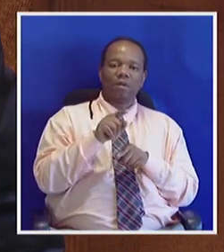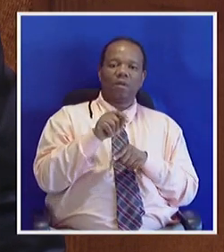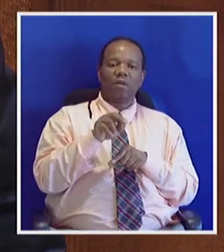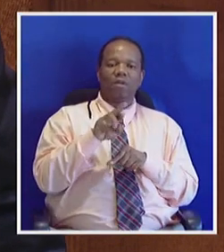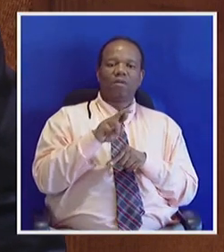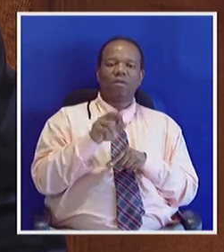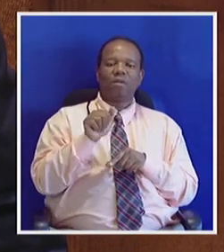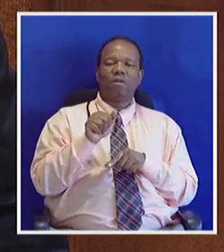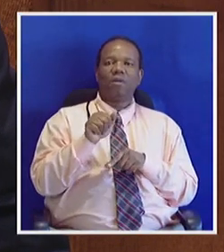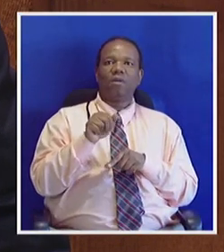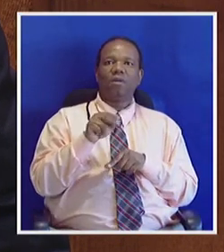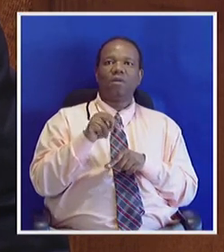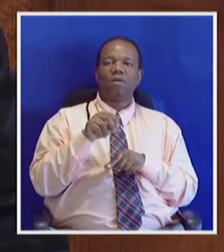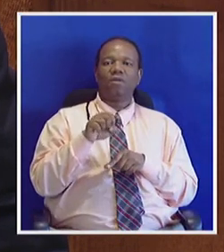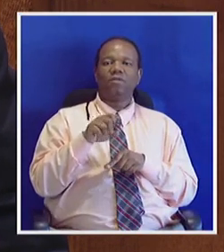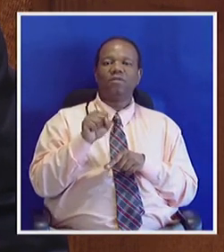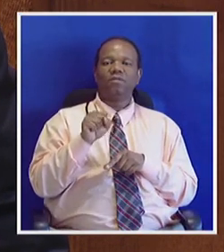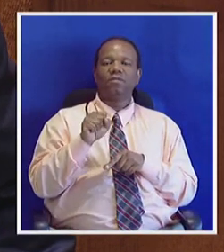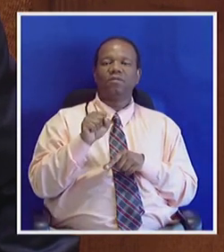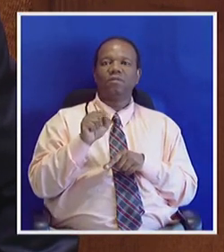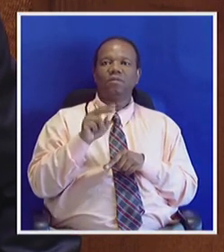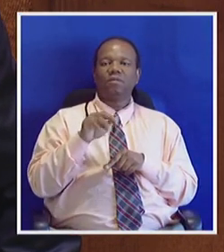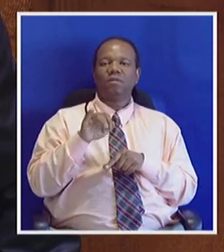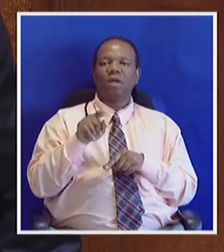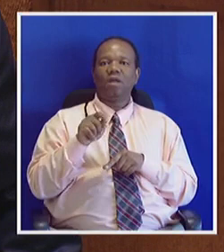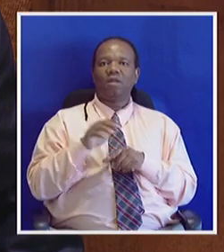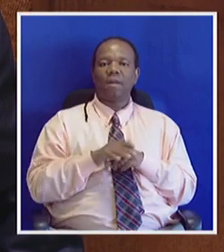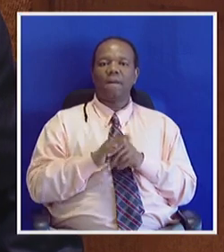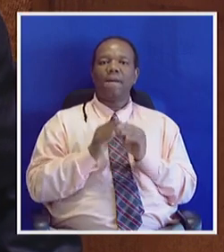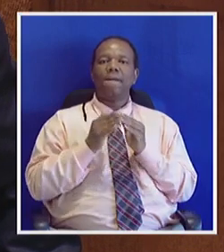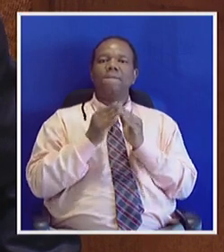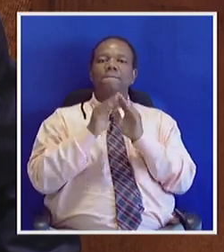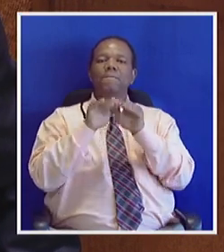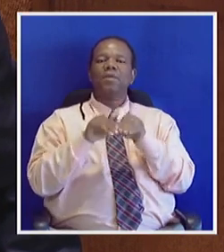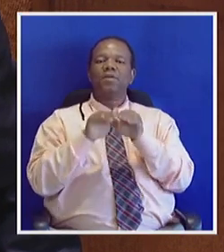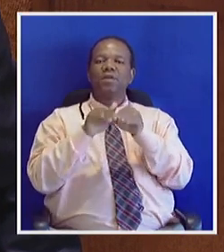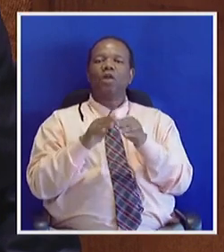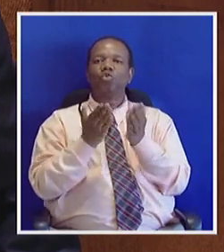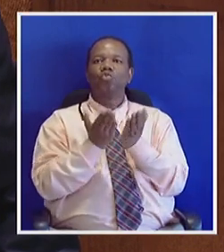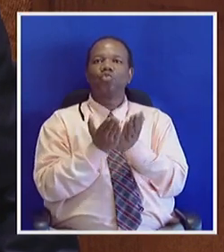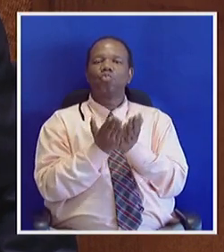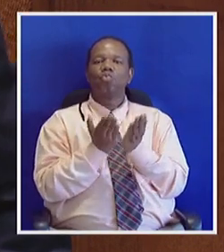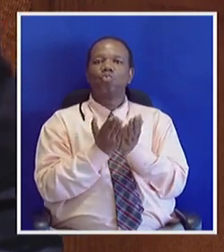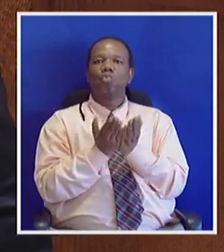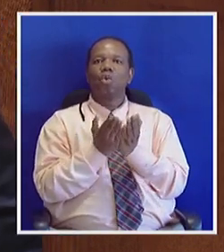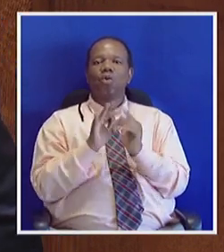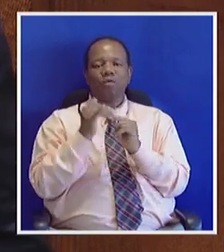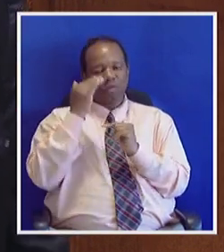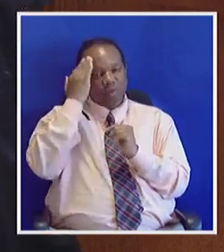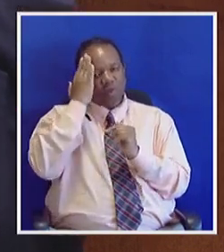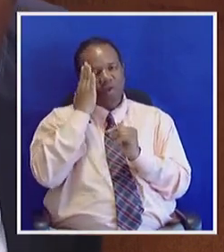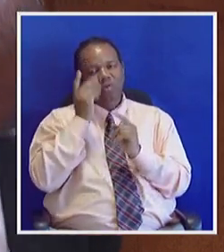program in the production of graduates in the maritime industry? Thank